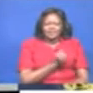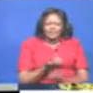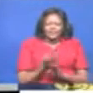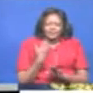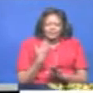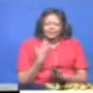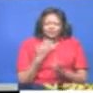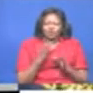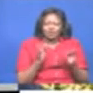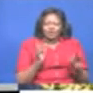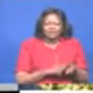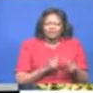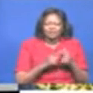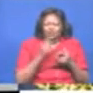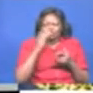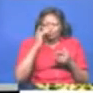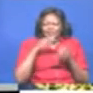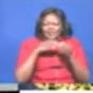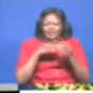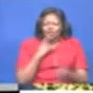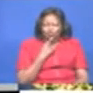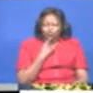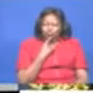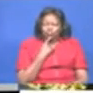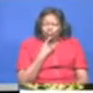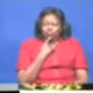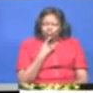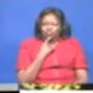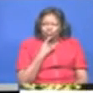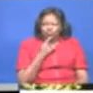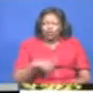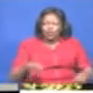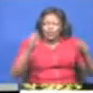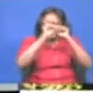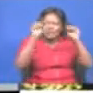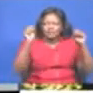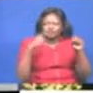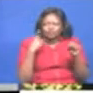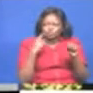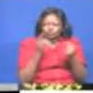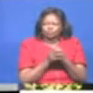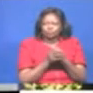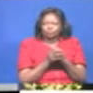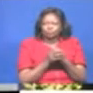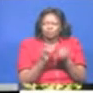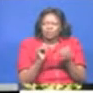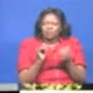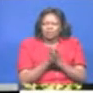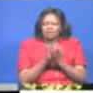very sure we are going to know who the leader is going to be, who our president is going to be. And that president,